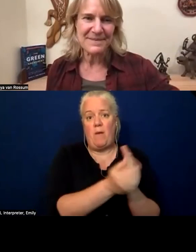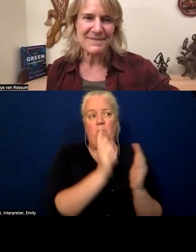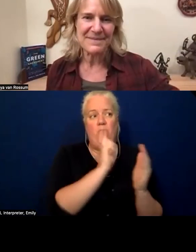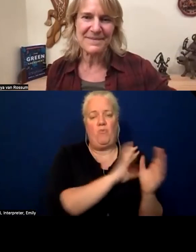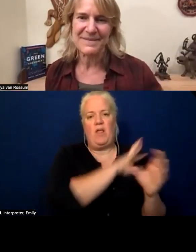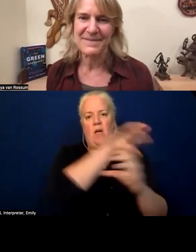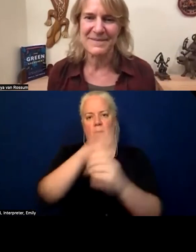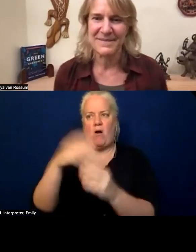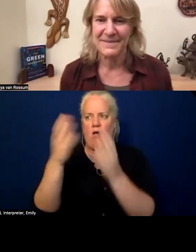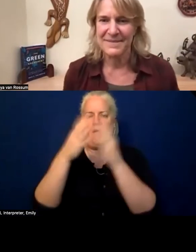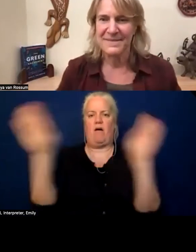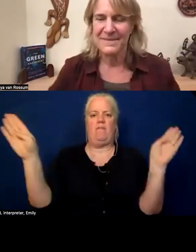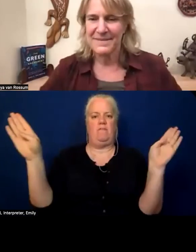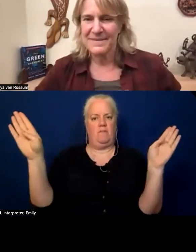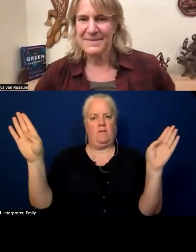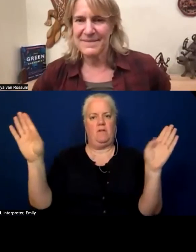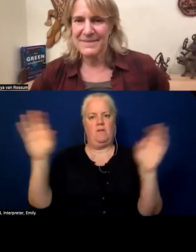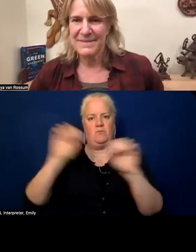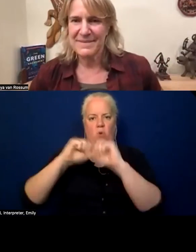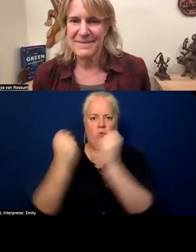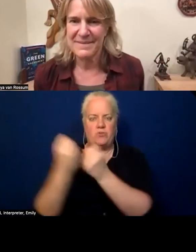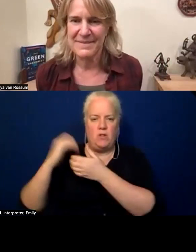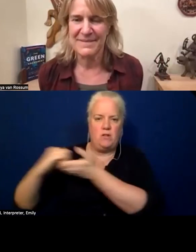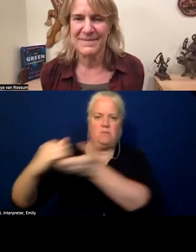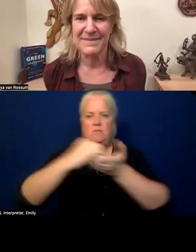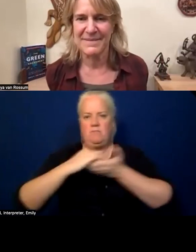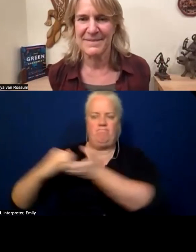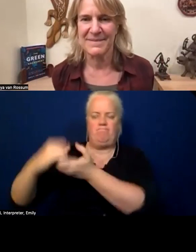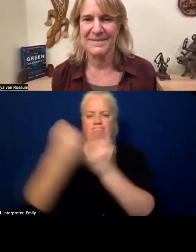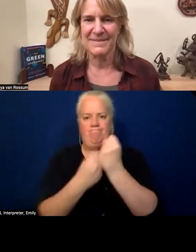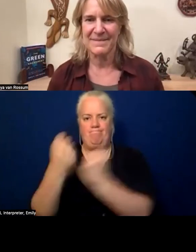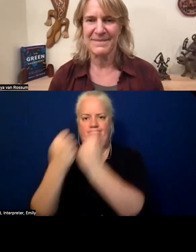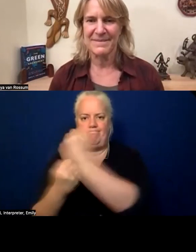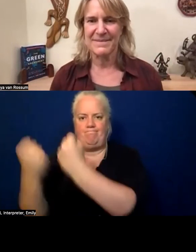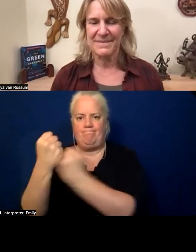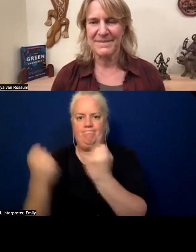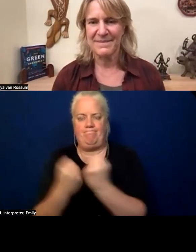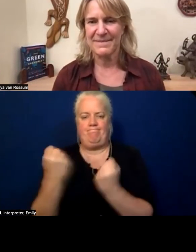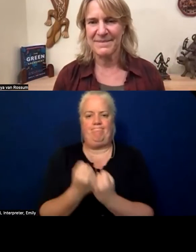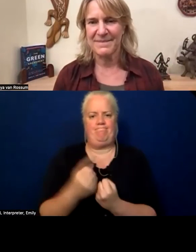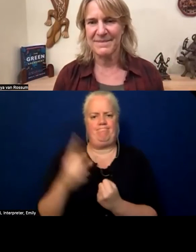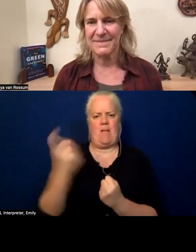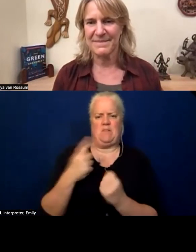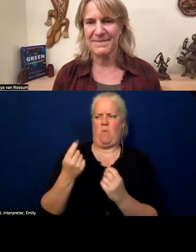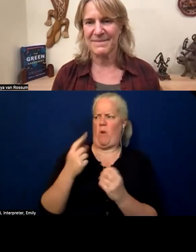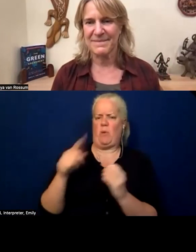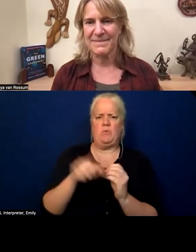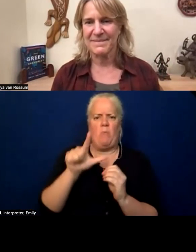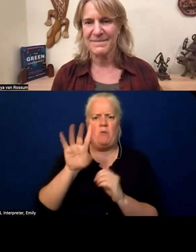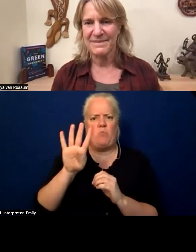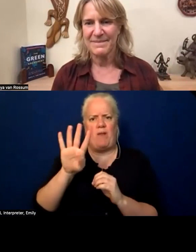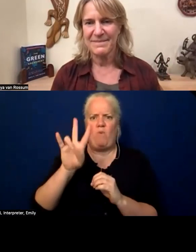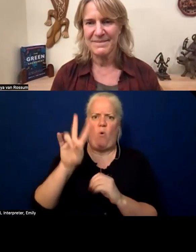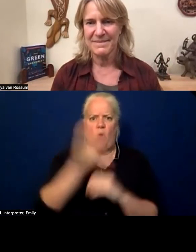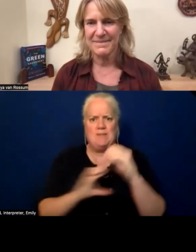there's no easy answer to what do we do about the 24/7 news cycle? What do we do about sound bites? Building a society